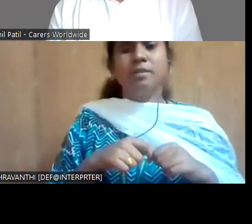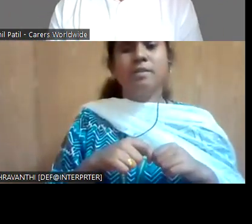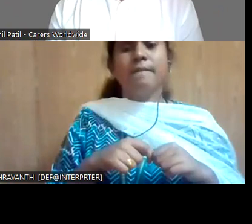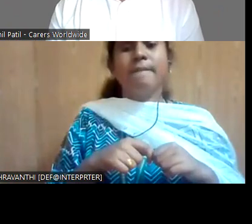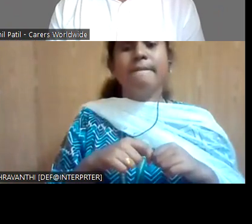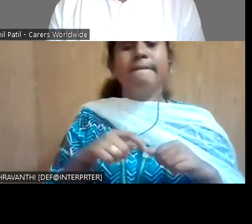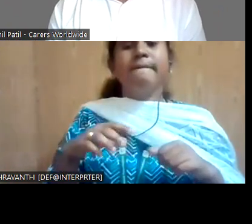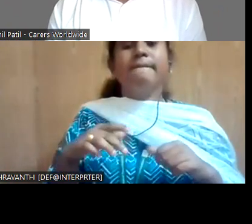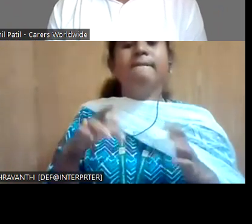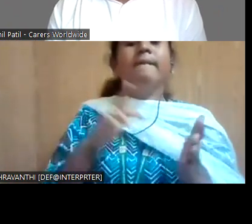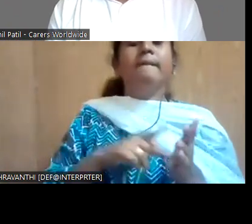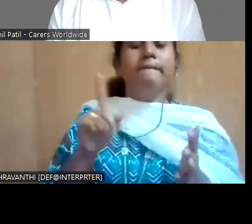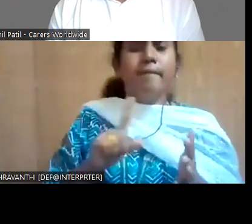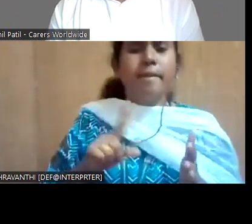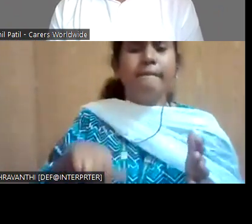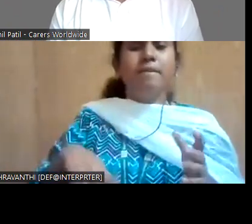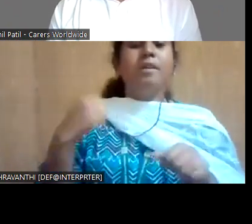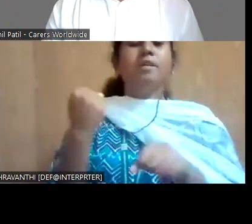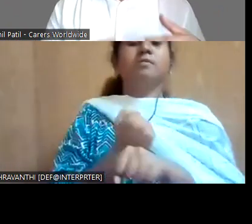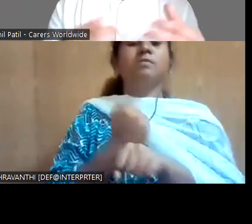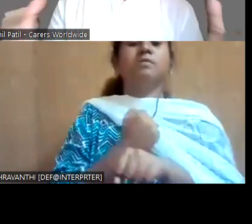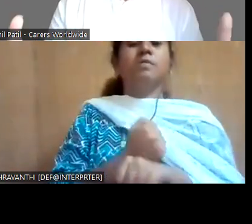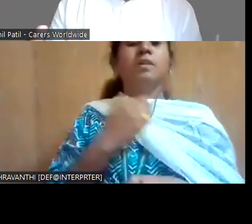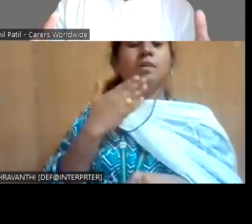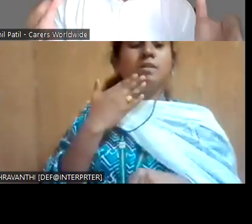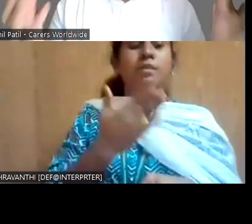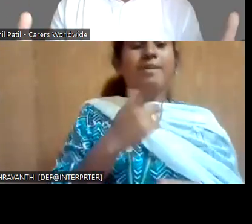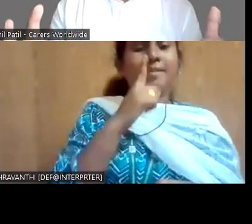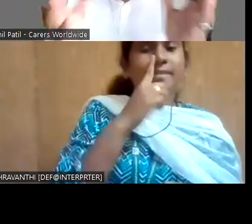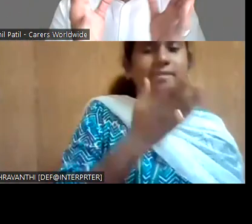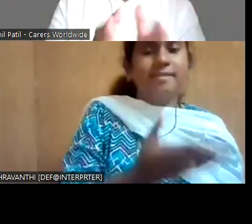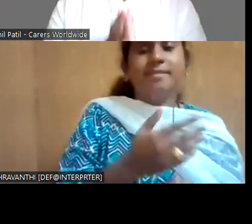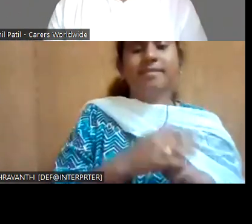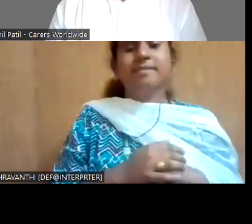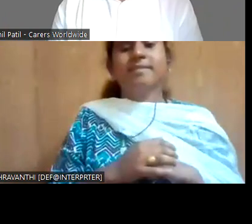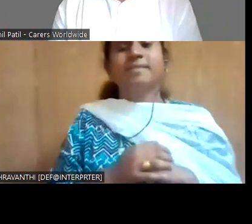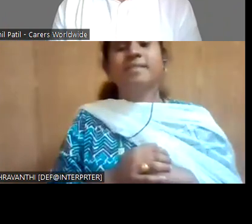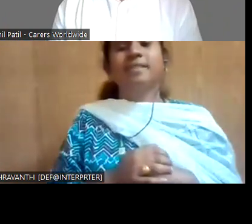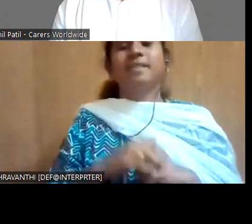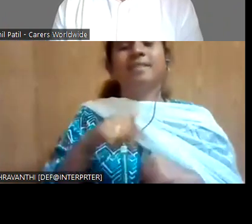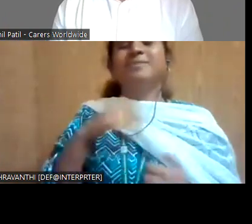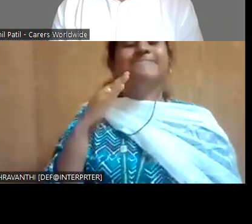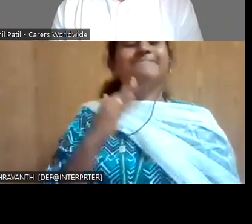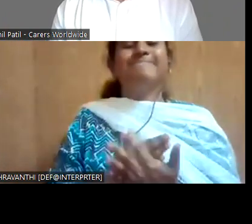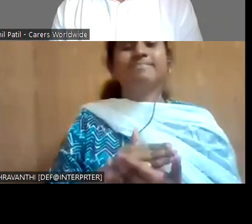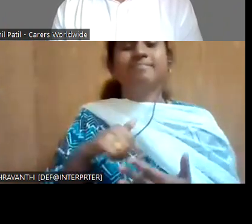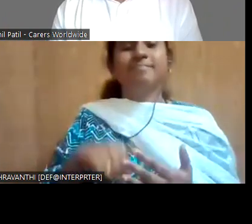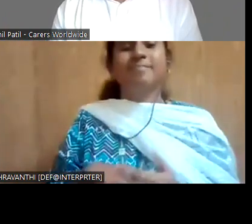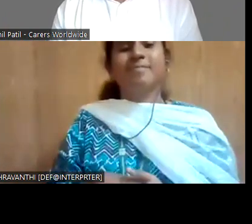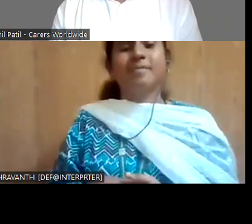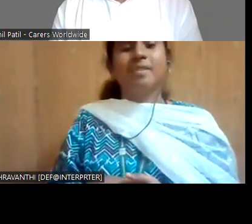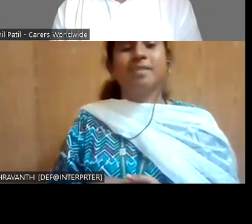working. So thank you so much, Prachi. I can go on and share, but let me stop here. I'm